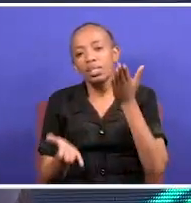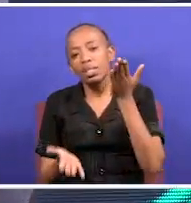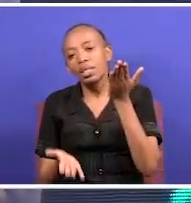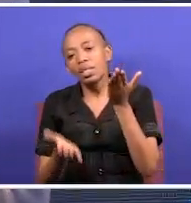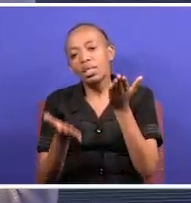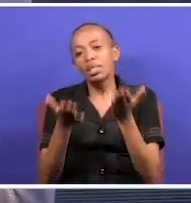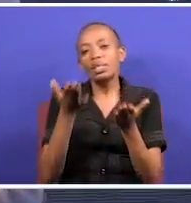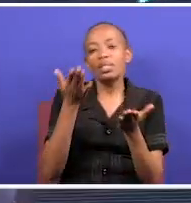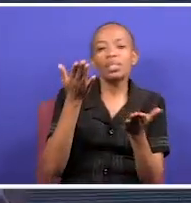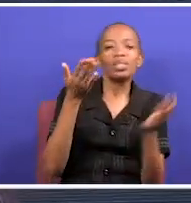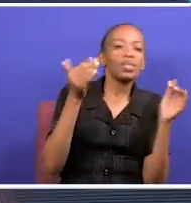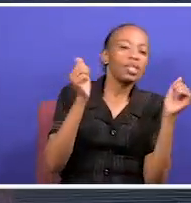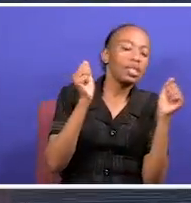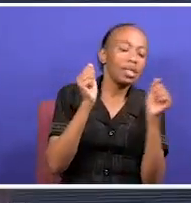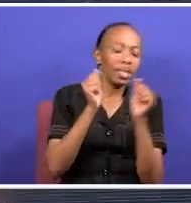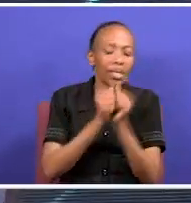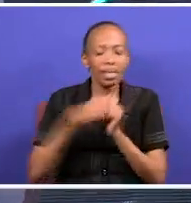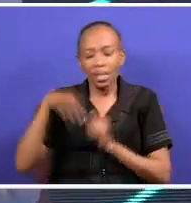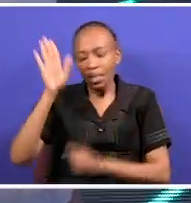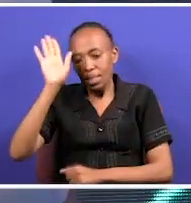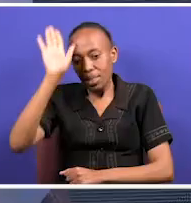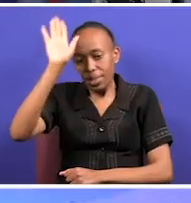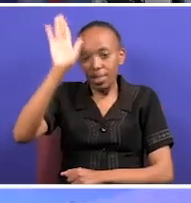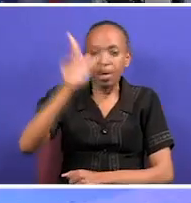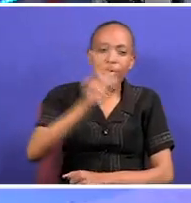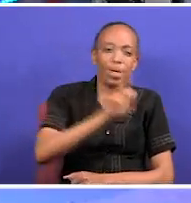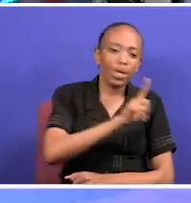hawawezi linganishwa